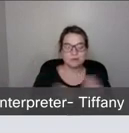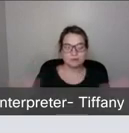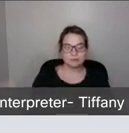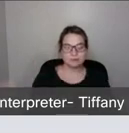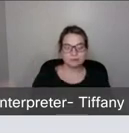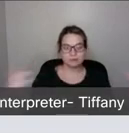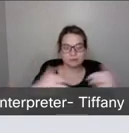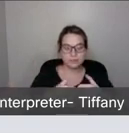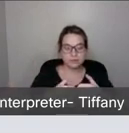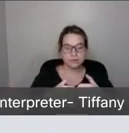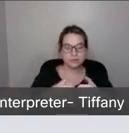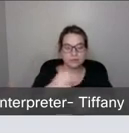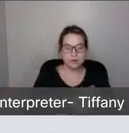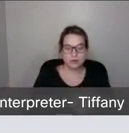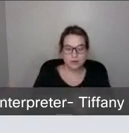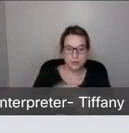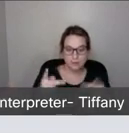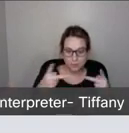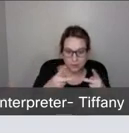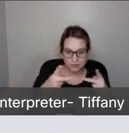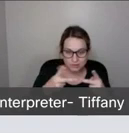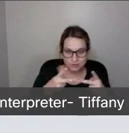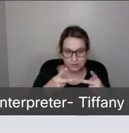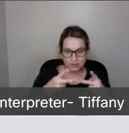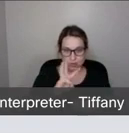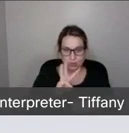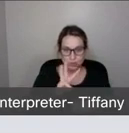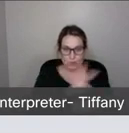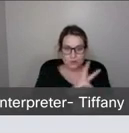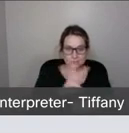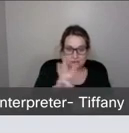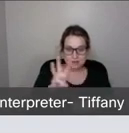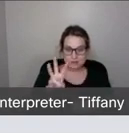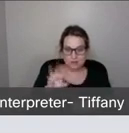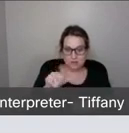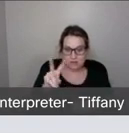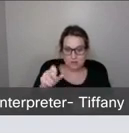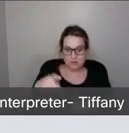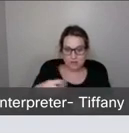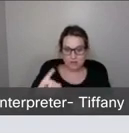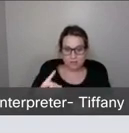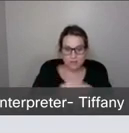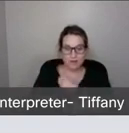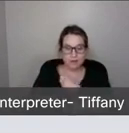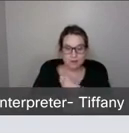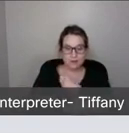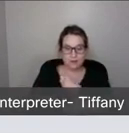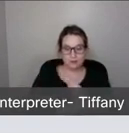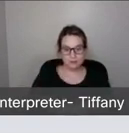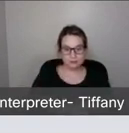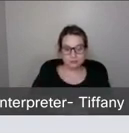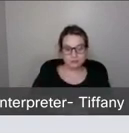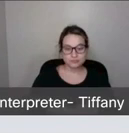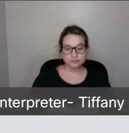with areas such as Prescott and Western Yavapai County, where extreme nationalism